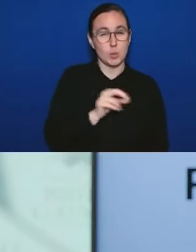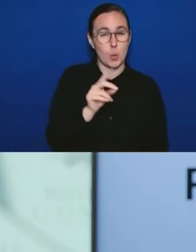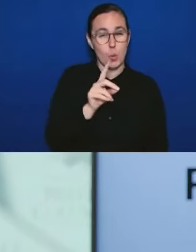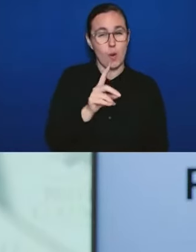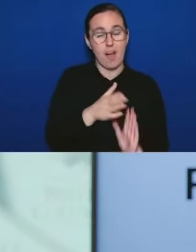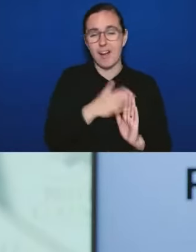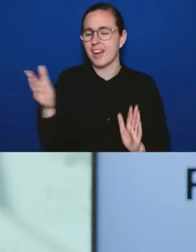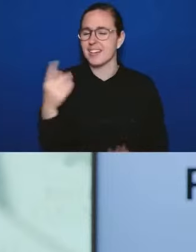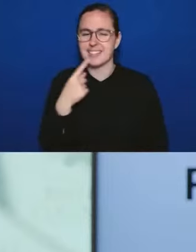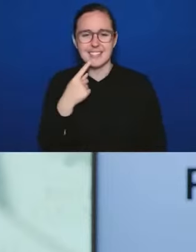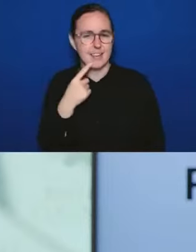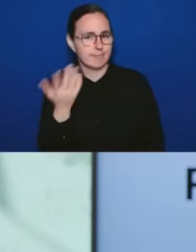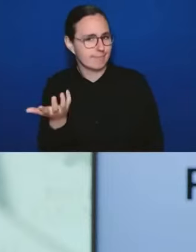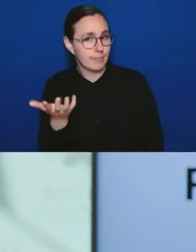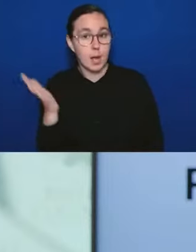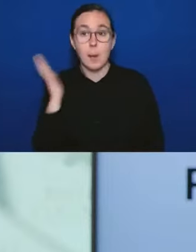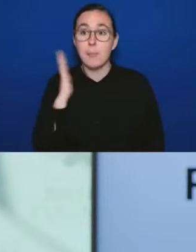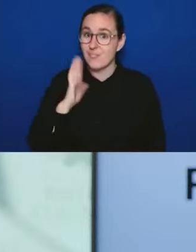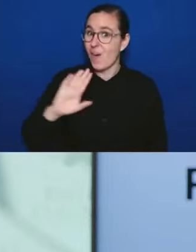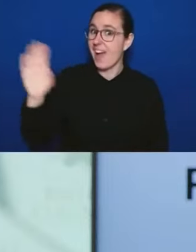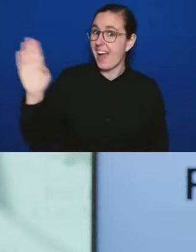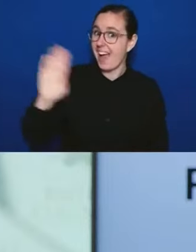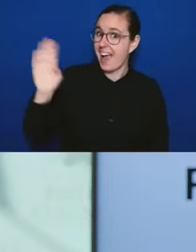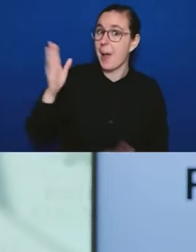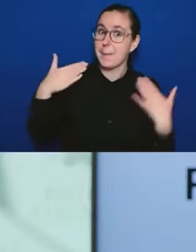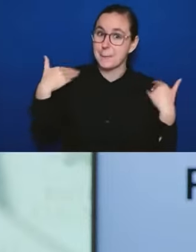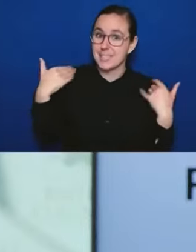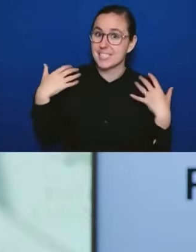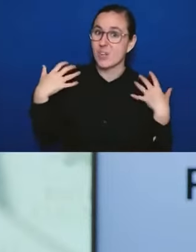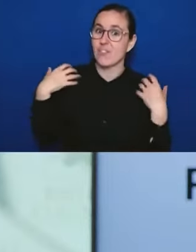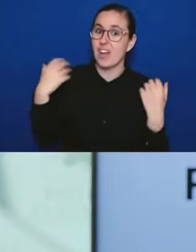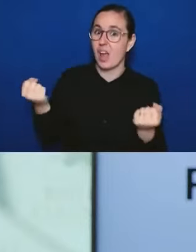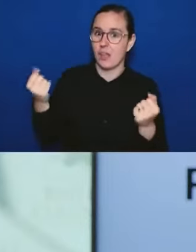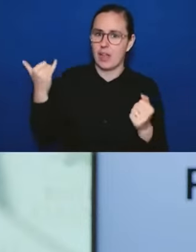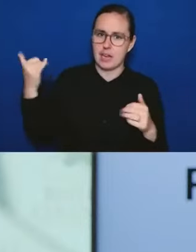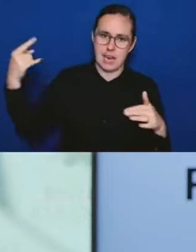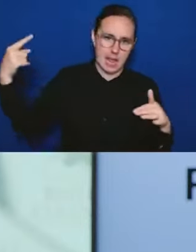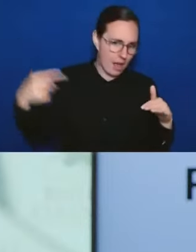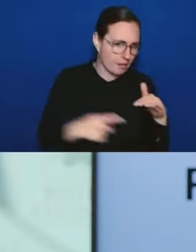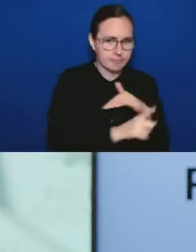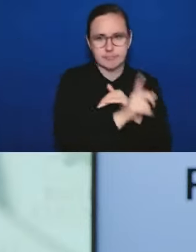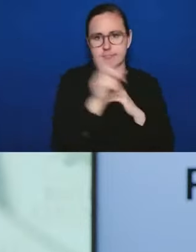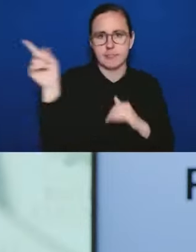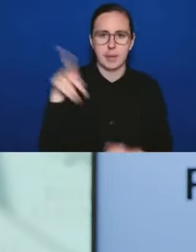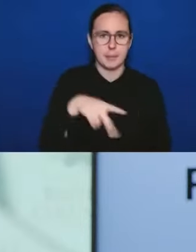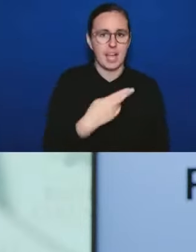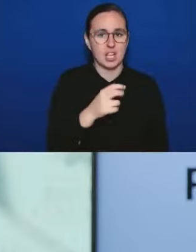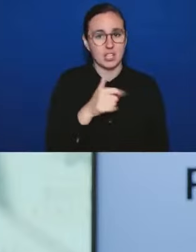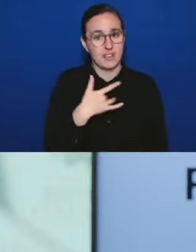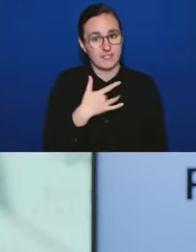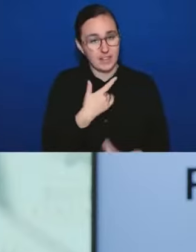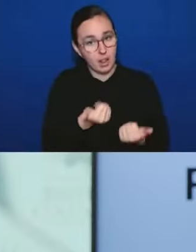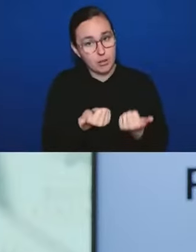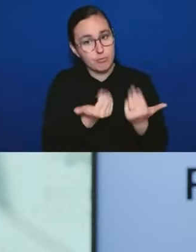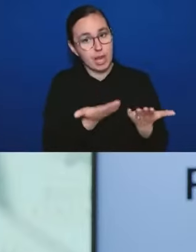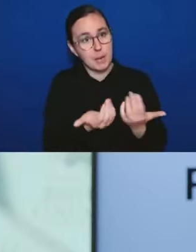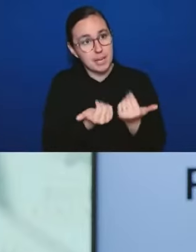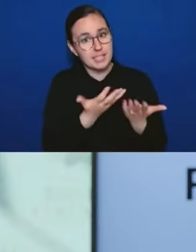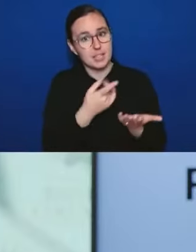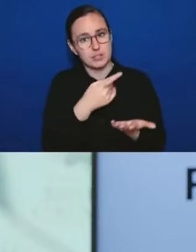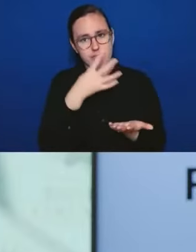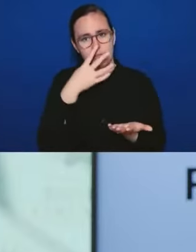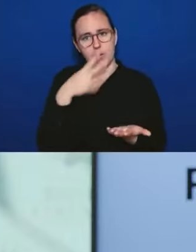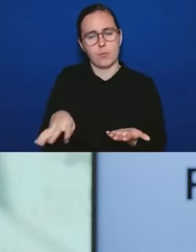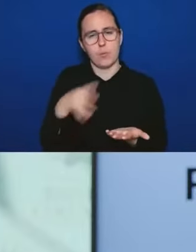to the Ministry of Health. Some of the concerns that they raised were being ignored. There was a priority shift from excellence in cancer control to fiscal